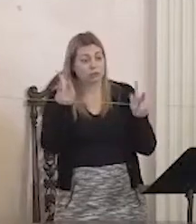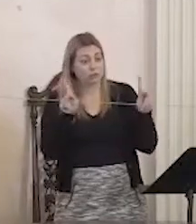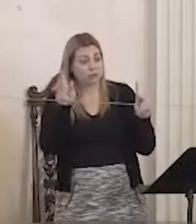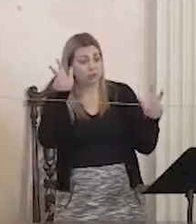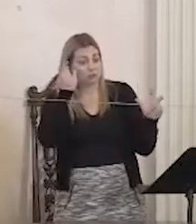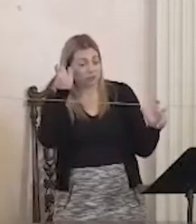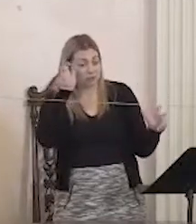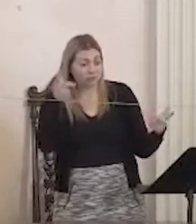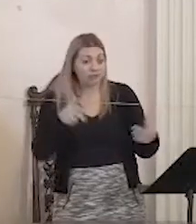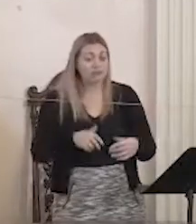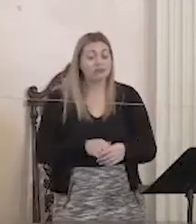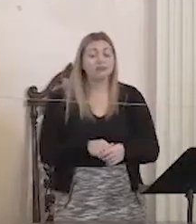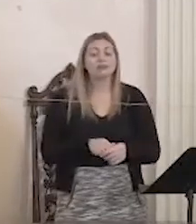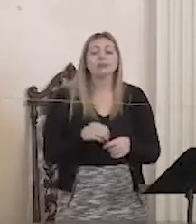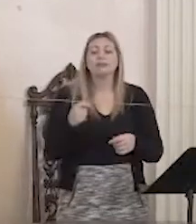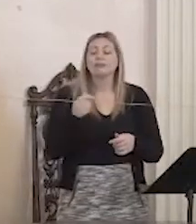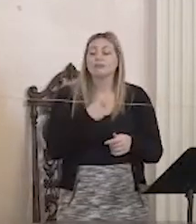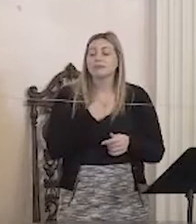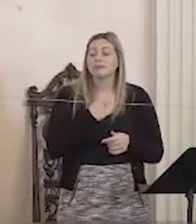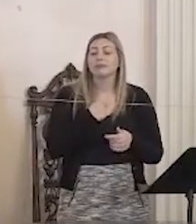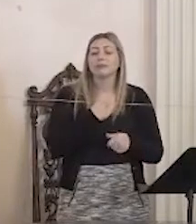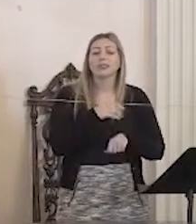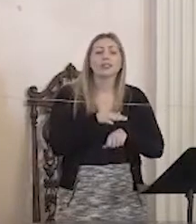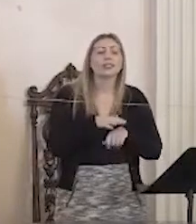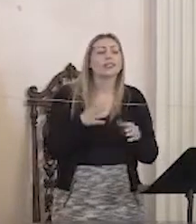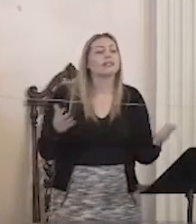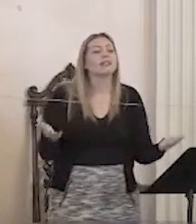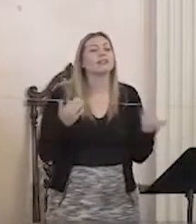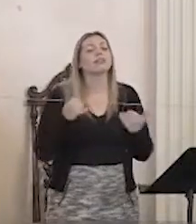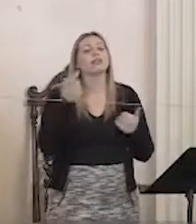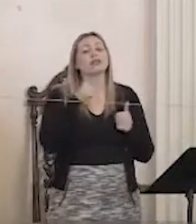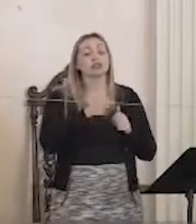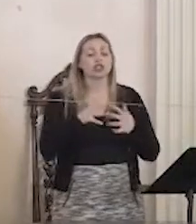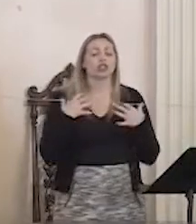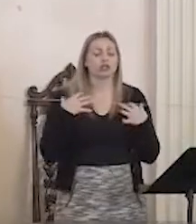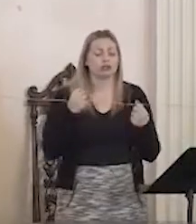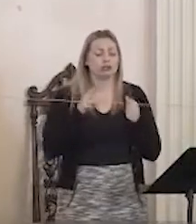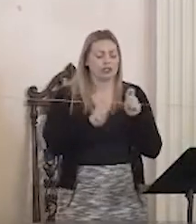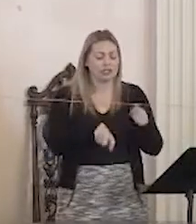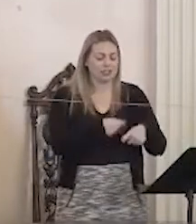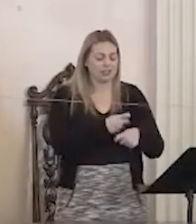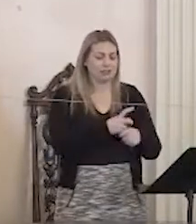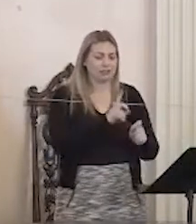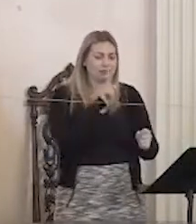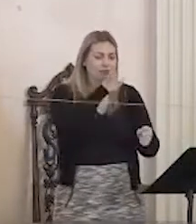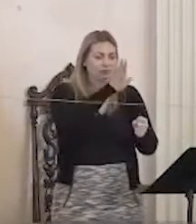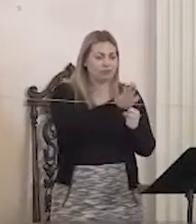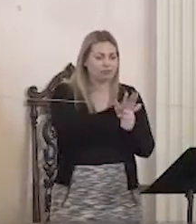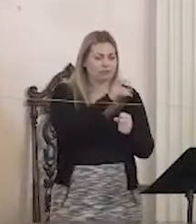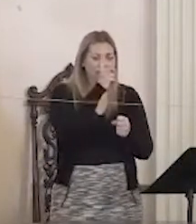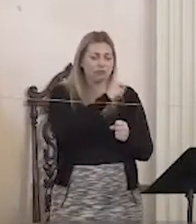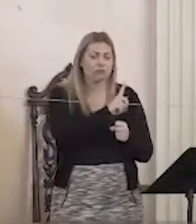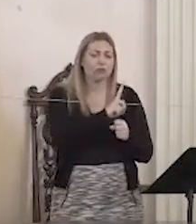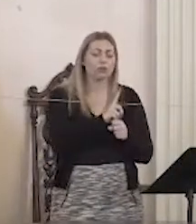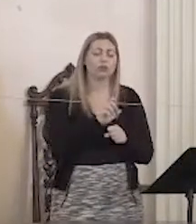listen. I call for courage rather than give a promise of